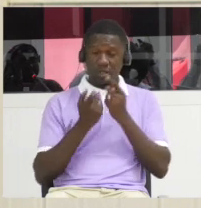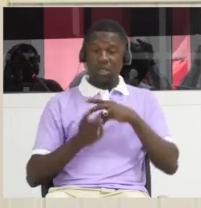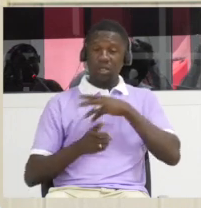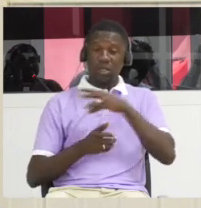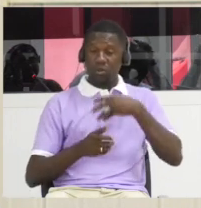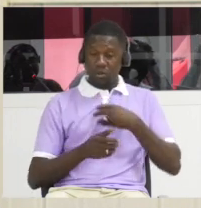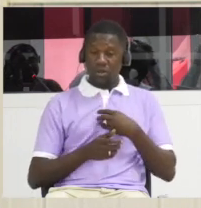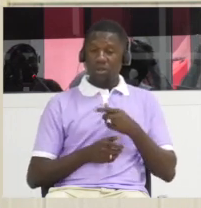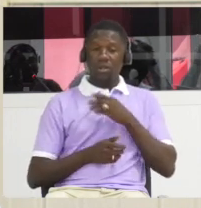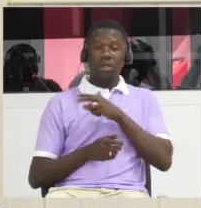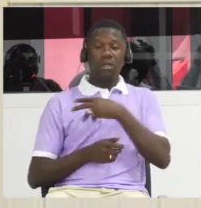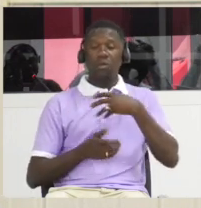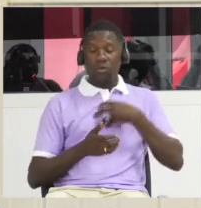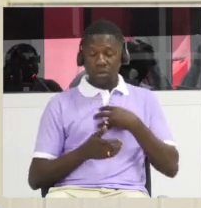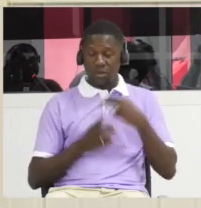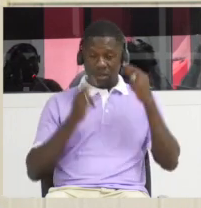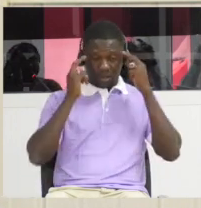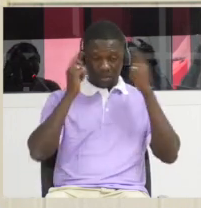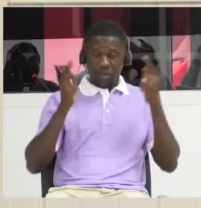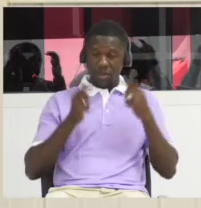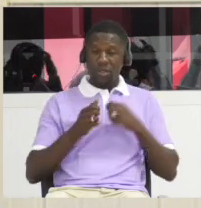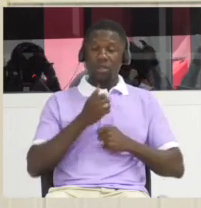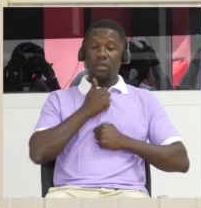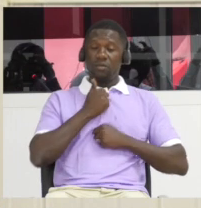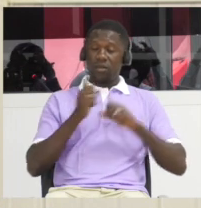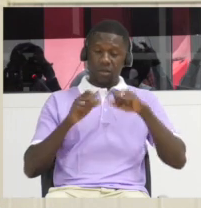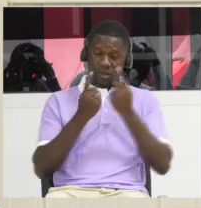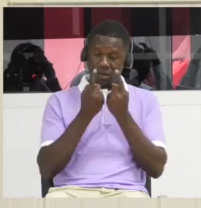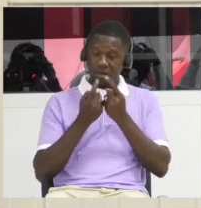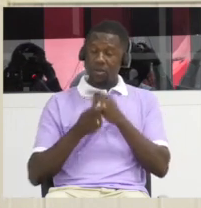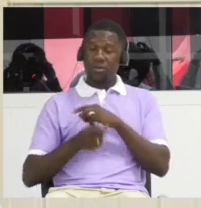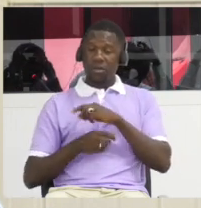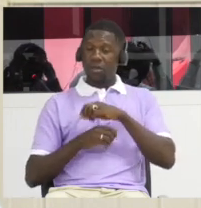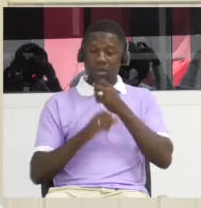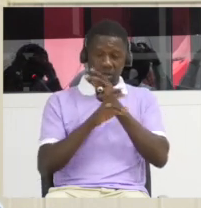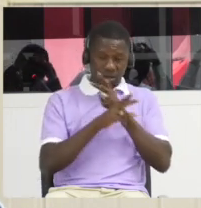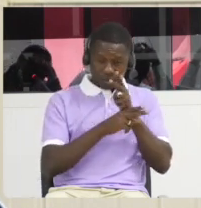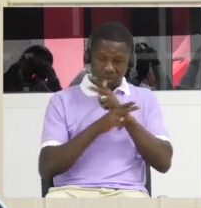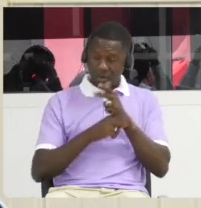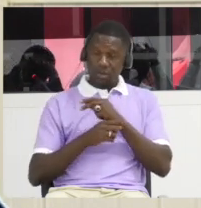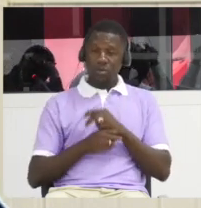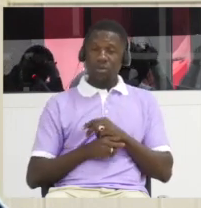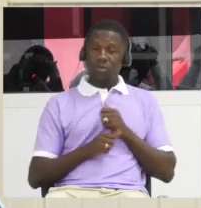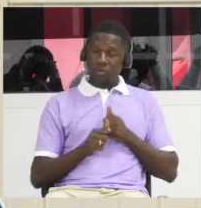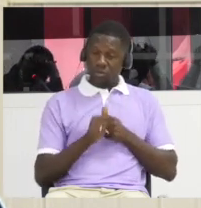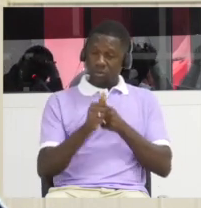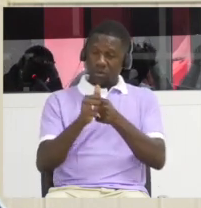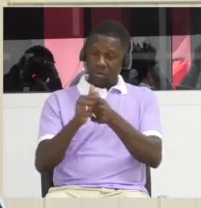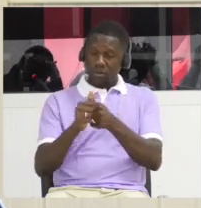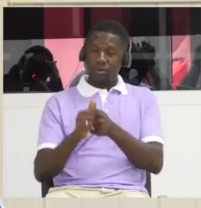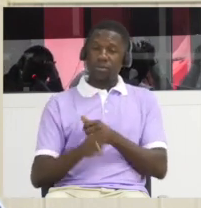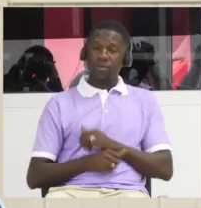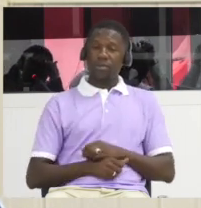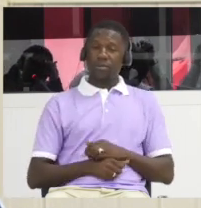need expertise on defense matters, expertise on security matters, to guide them, you know, on the best